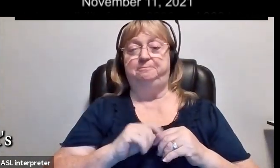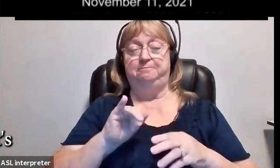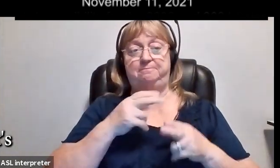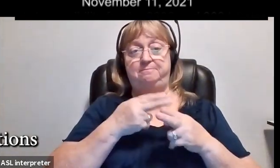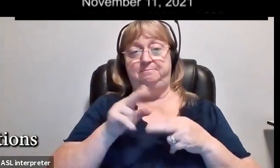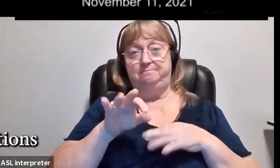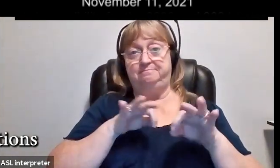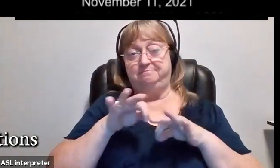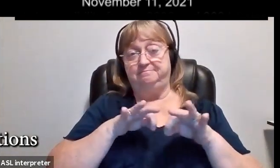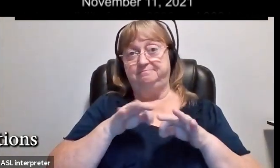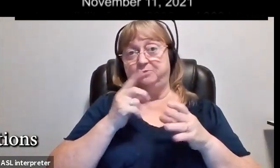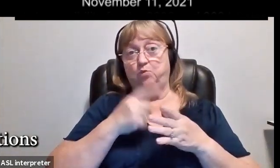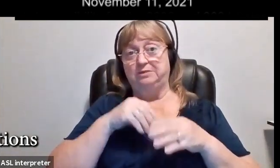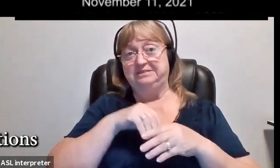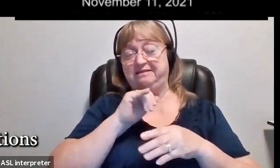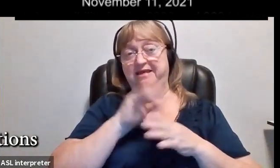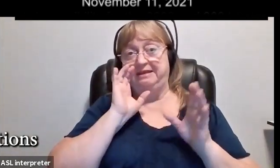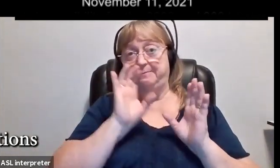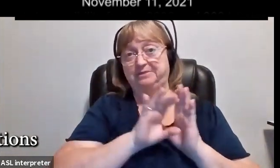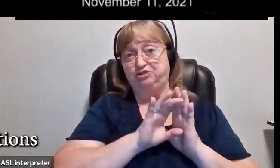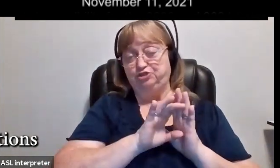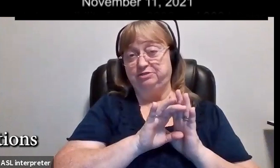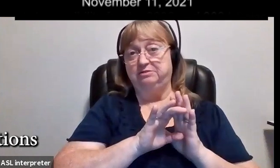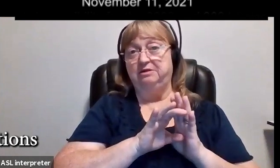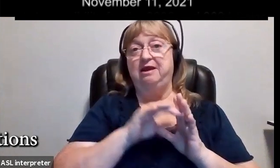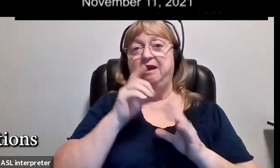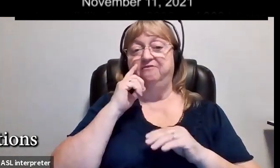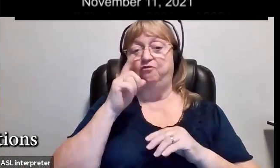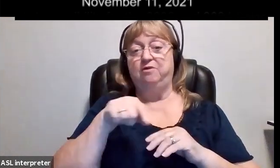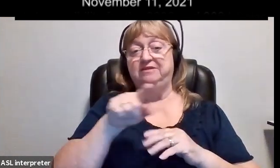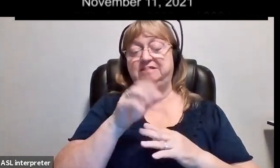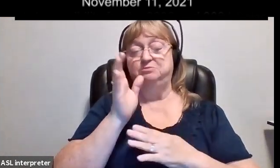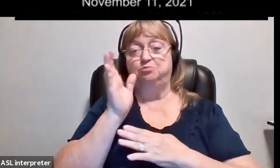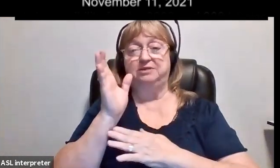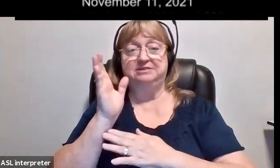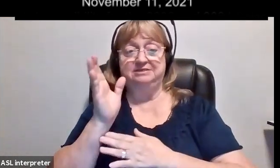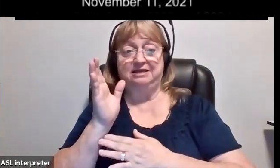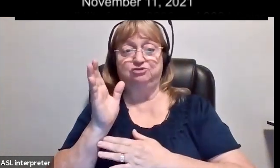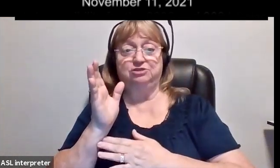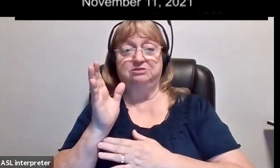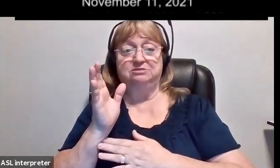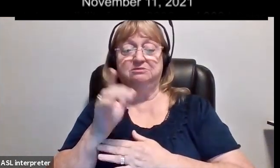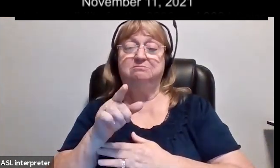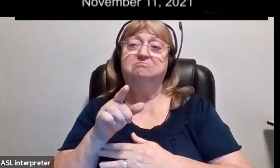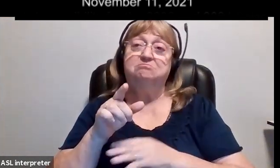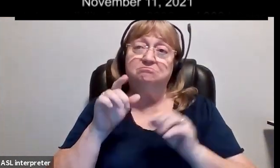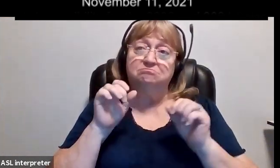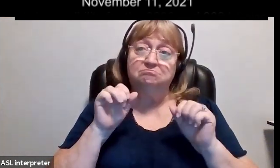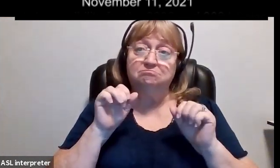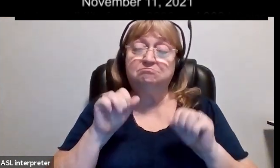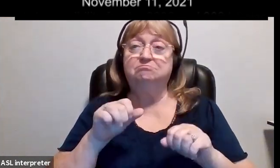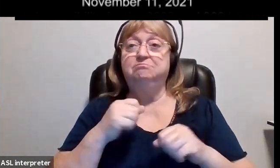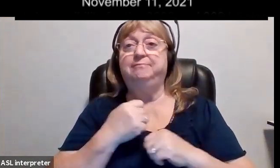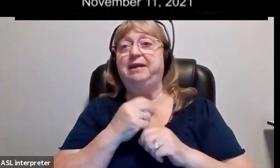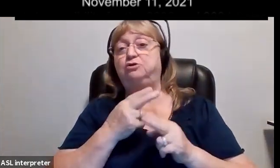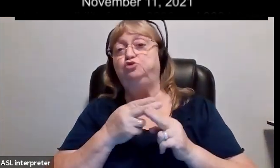description of what's in the images. And for these presentations, you can make short